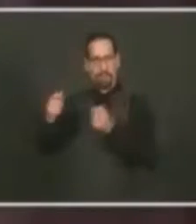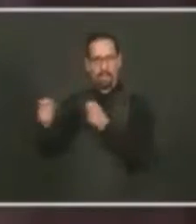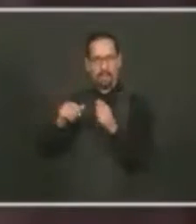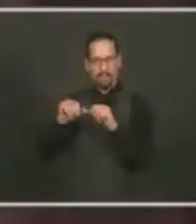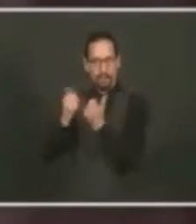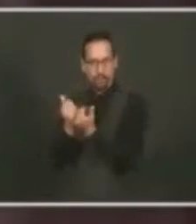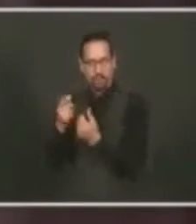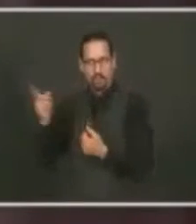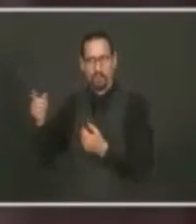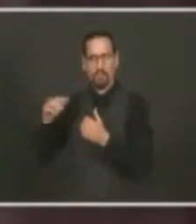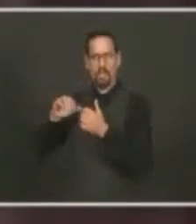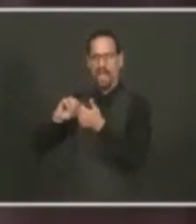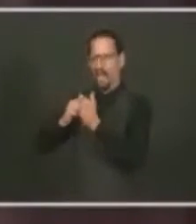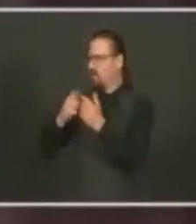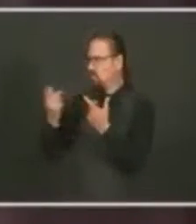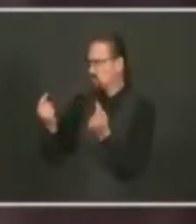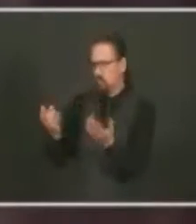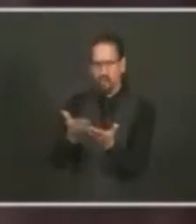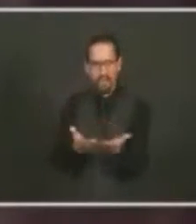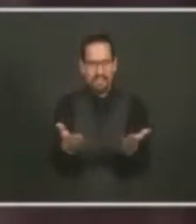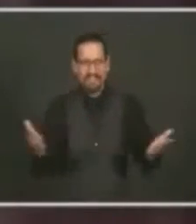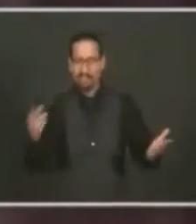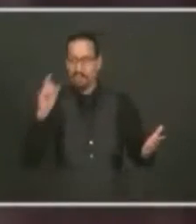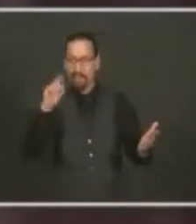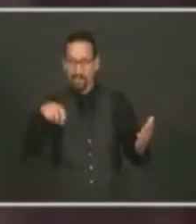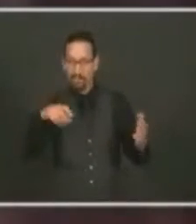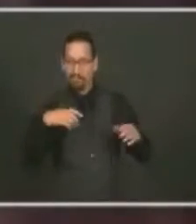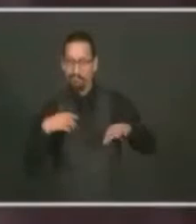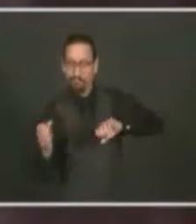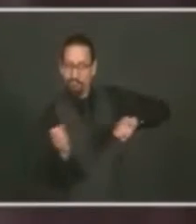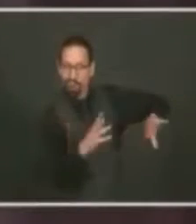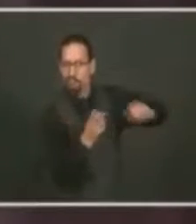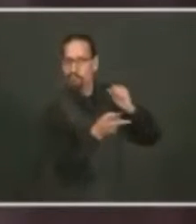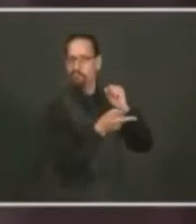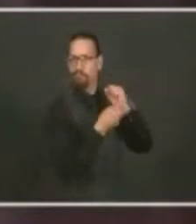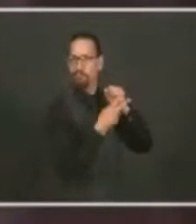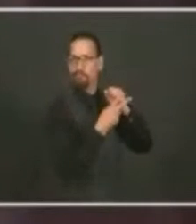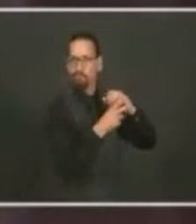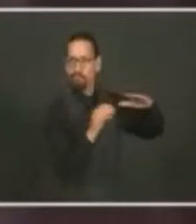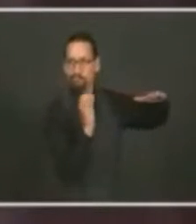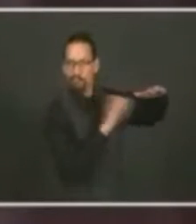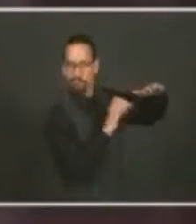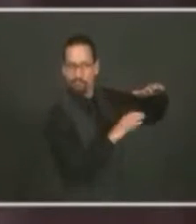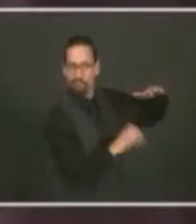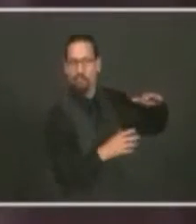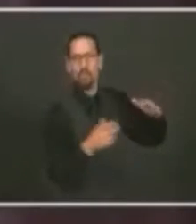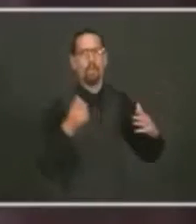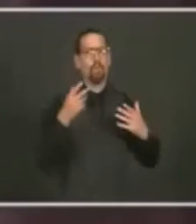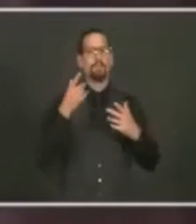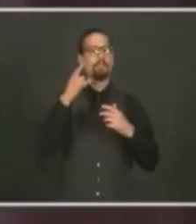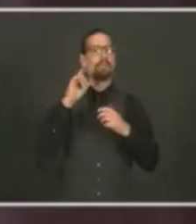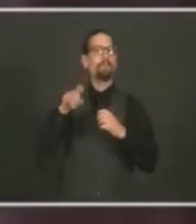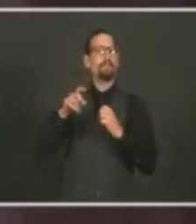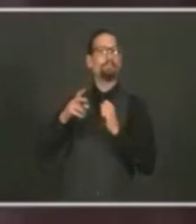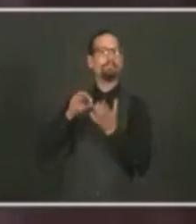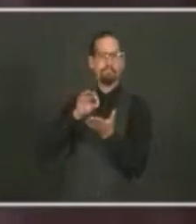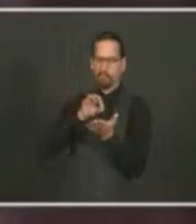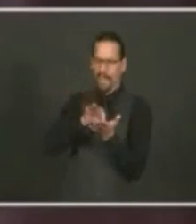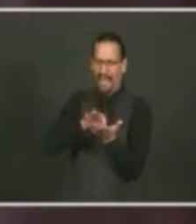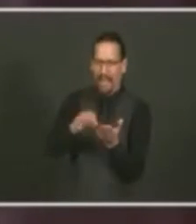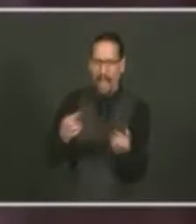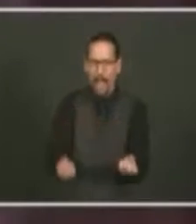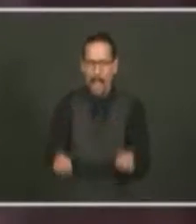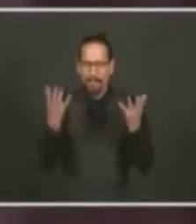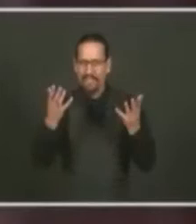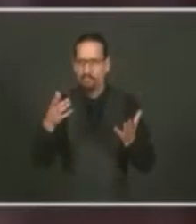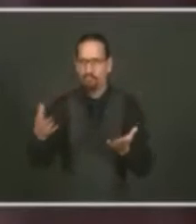of that equipment. So we'll be storing and cataloging all the equipment. That which needs to be stored will be stored. That which can be either resold